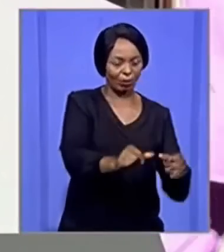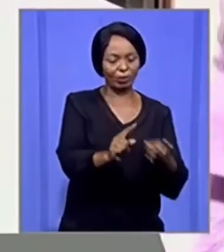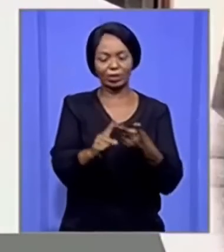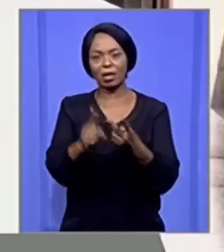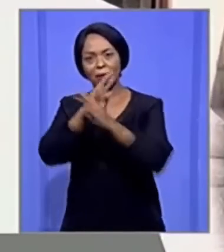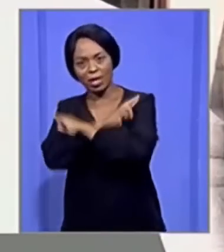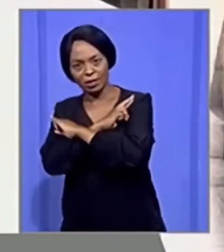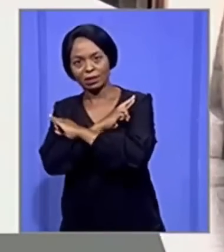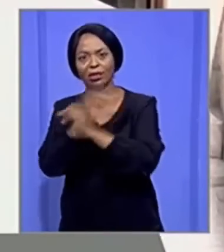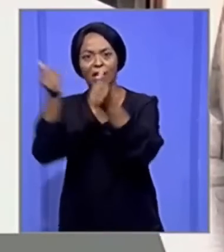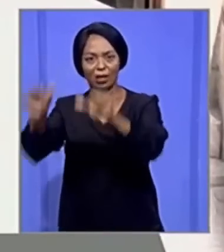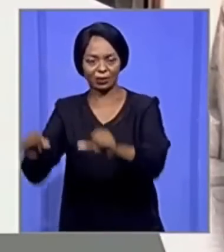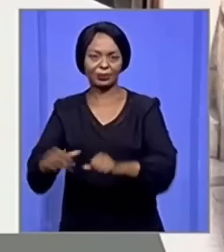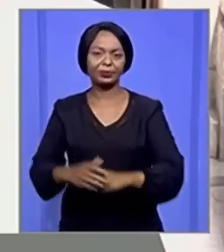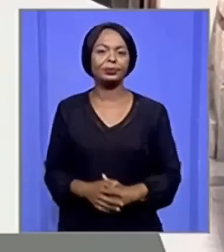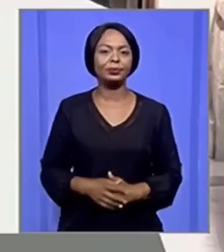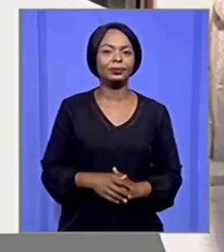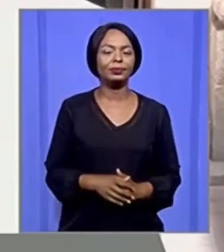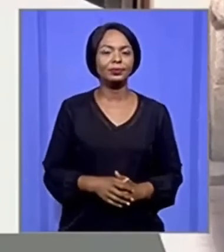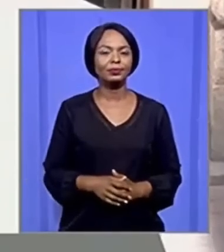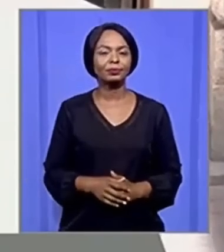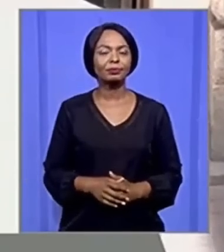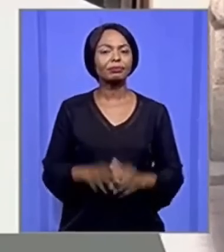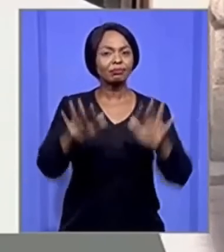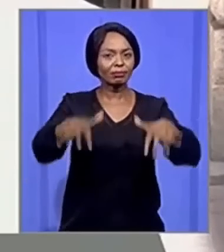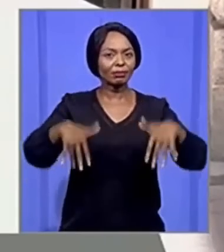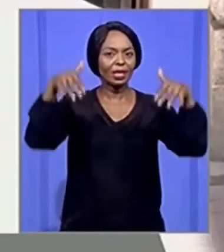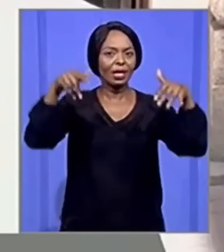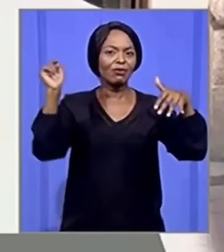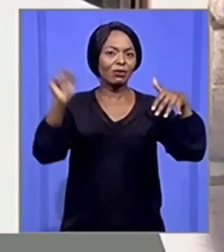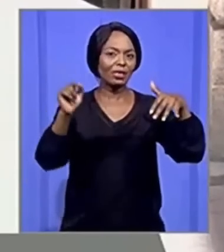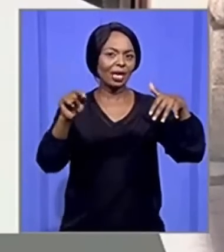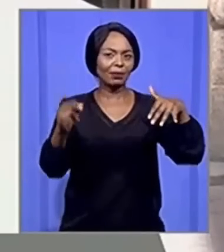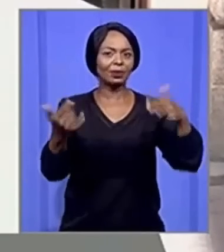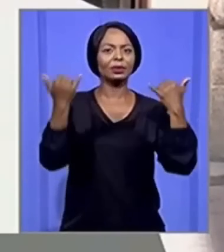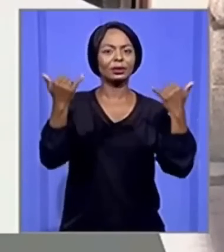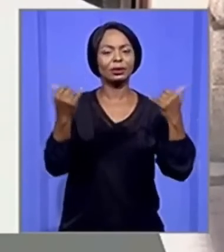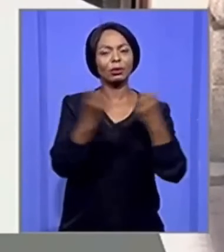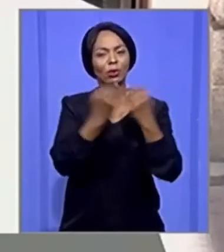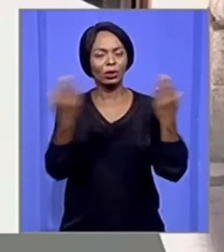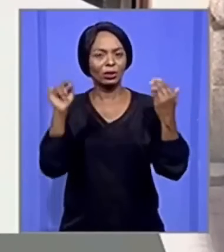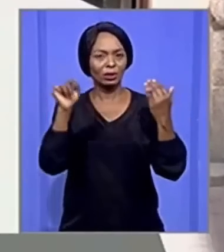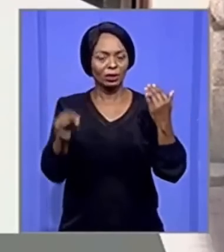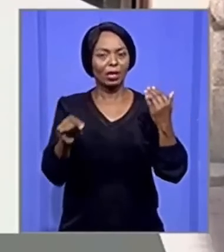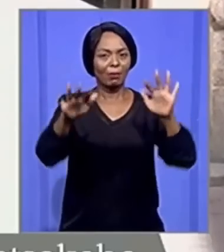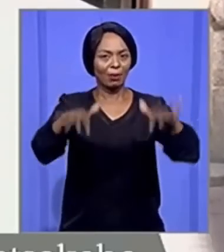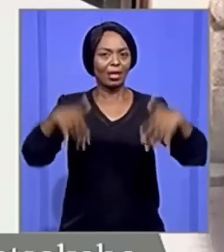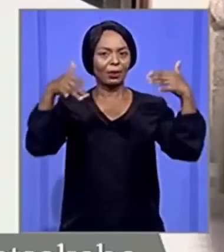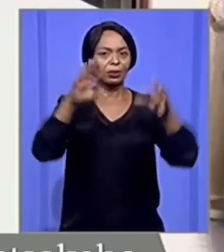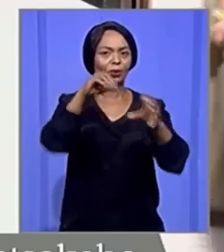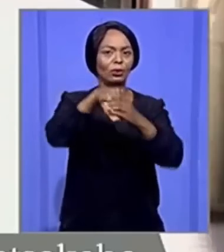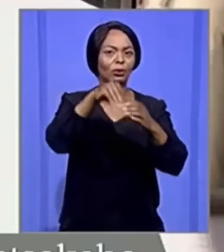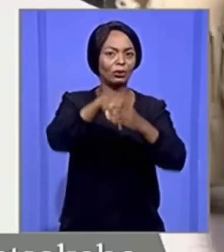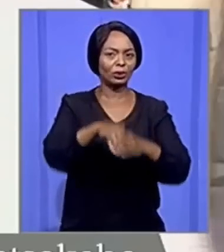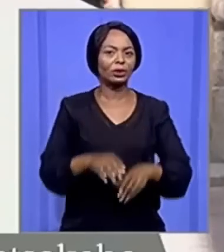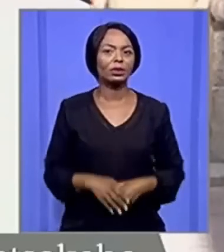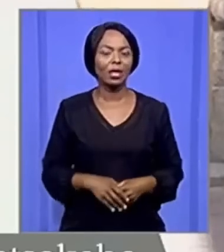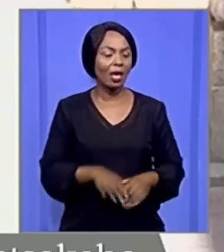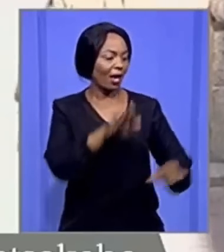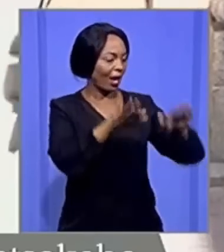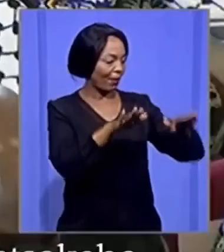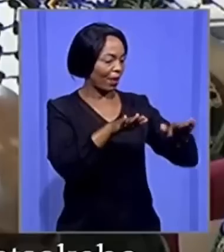pension reform. It's in Parliament. The National Assembly passed the initial bill yesterday, so we need to get the Parliament to conclude all the bills by April so